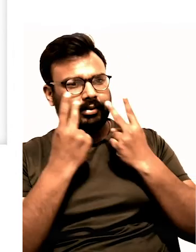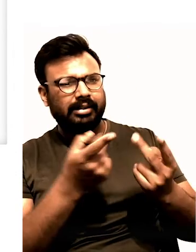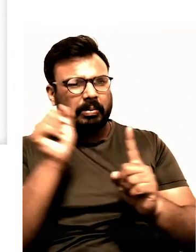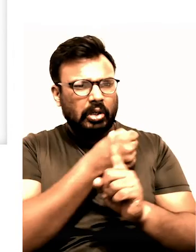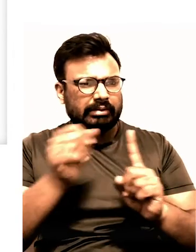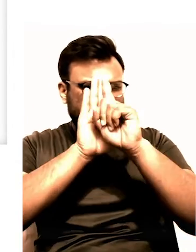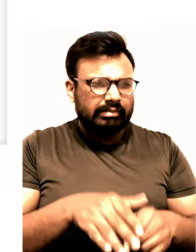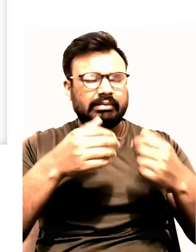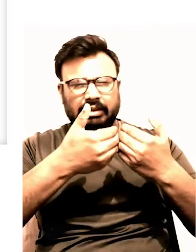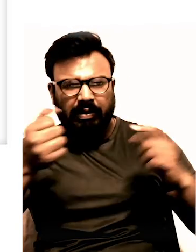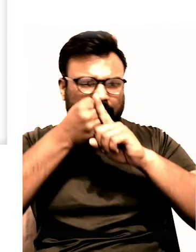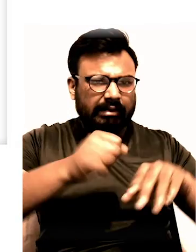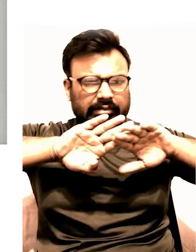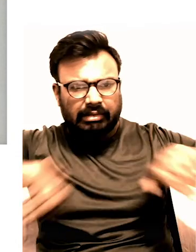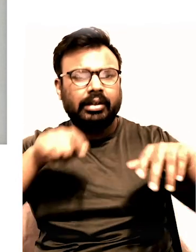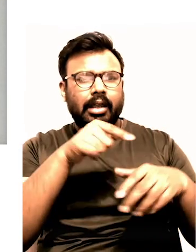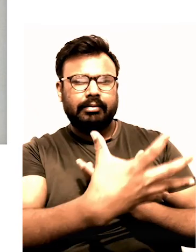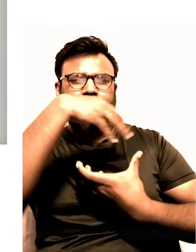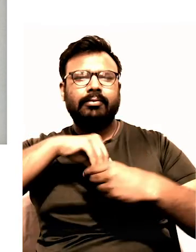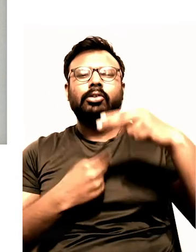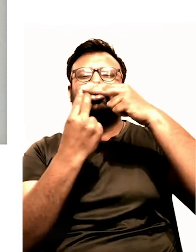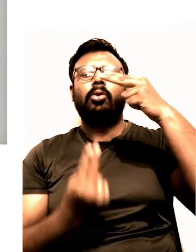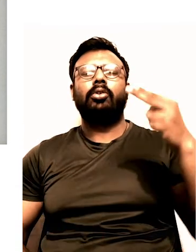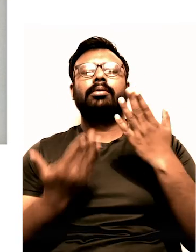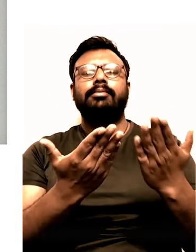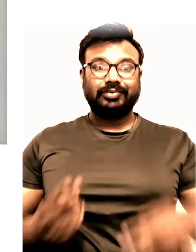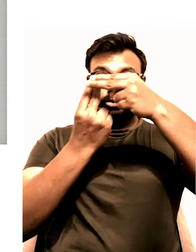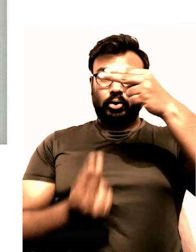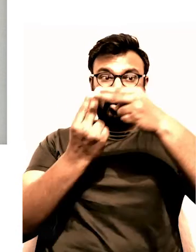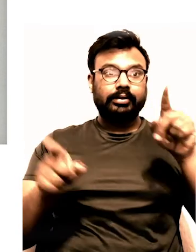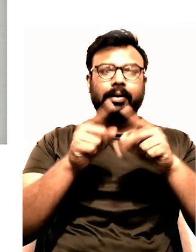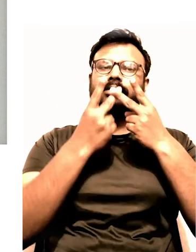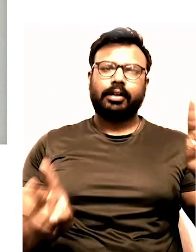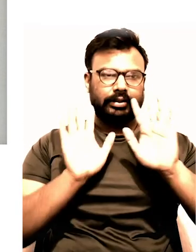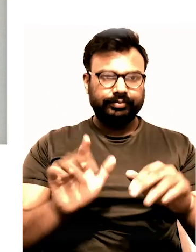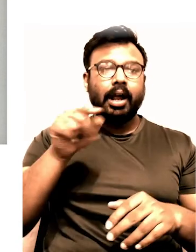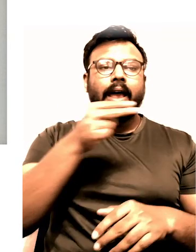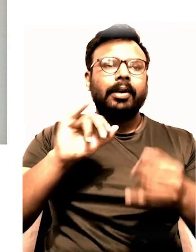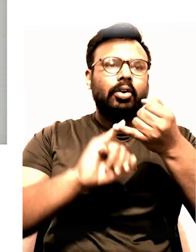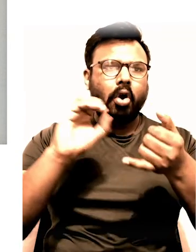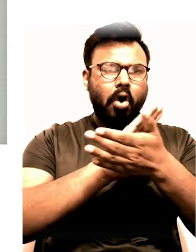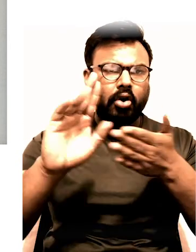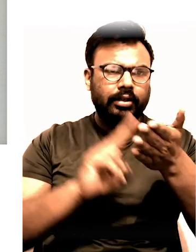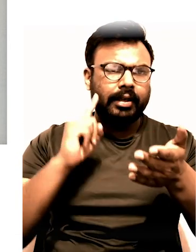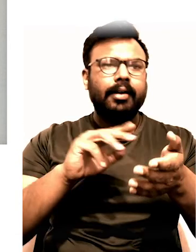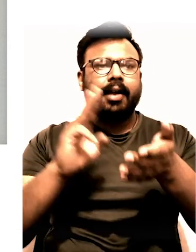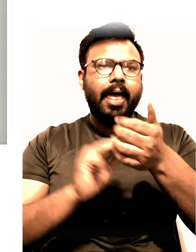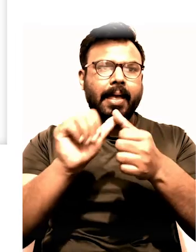to represent pictorially amplify the violence and forced separation that accompany the tale.